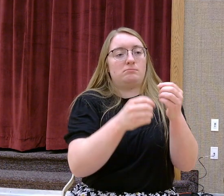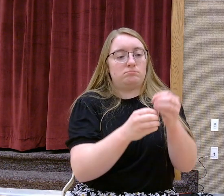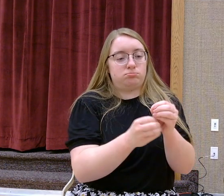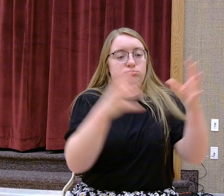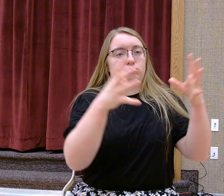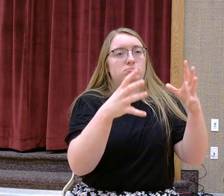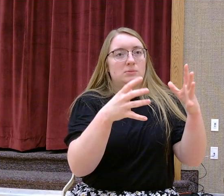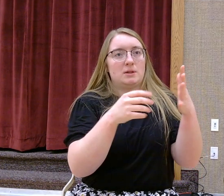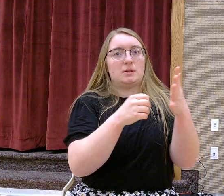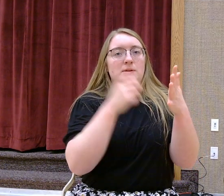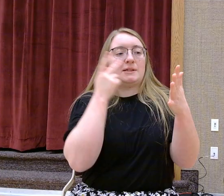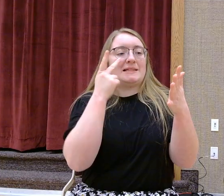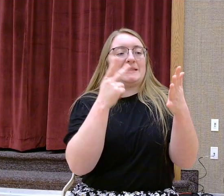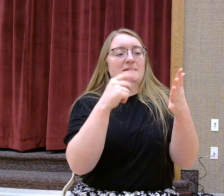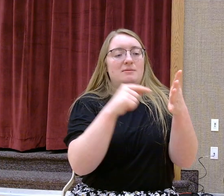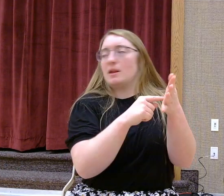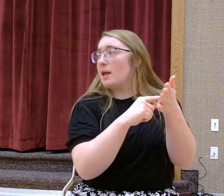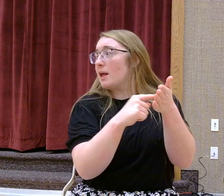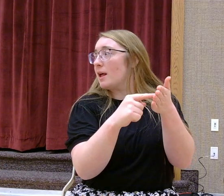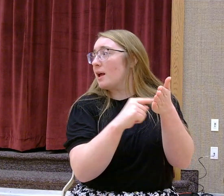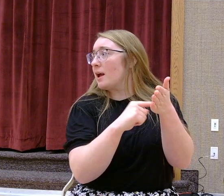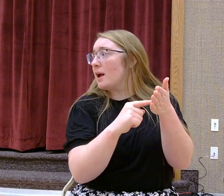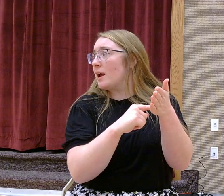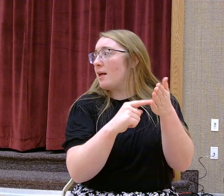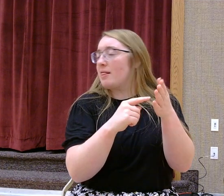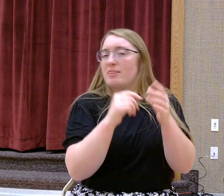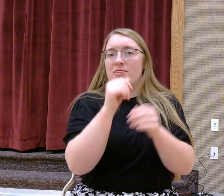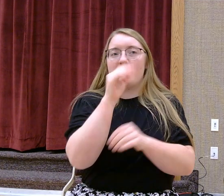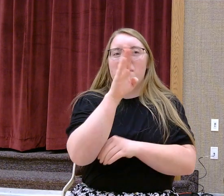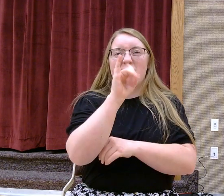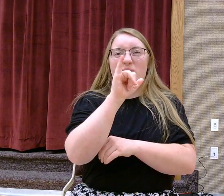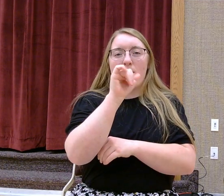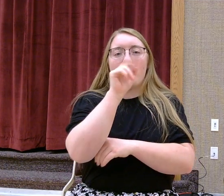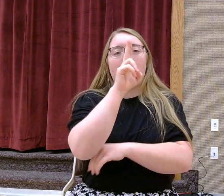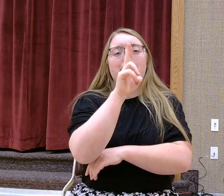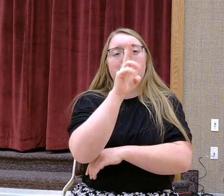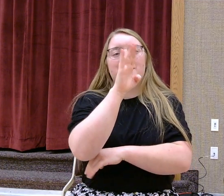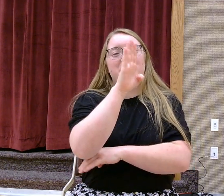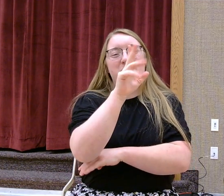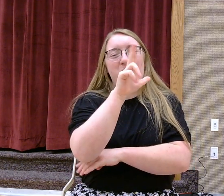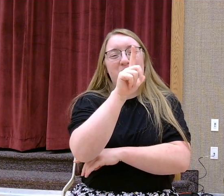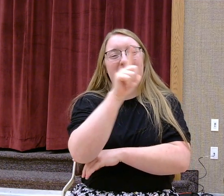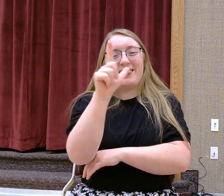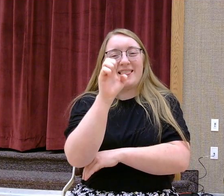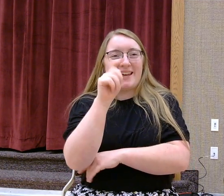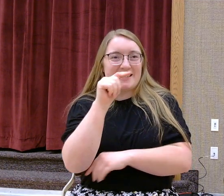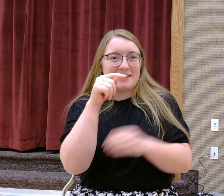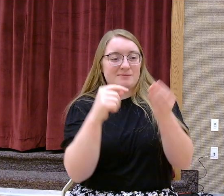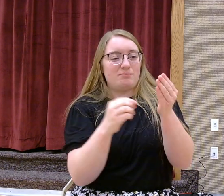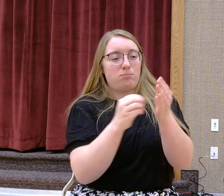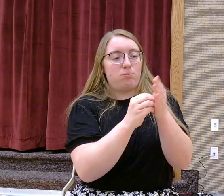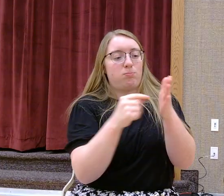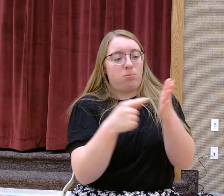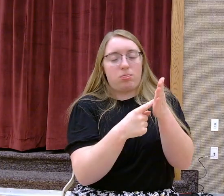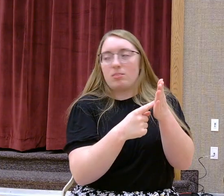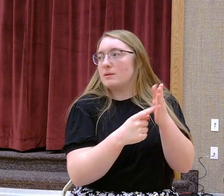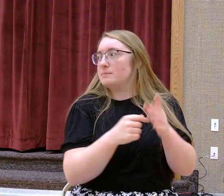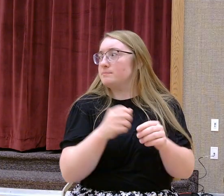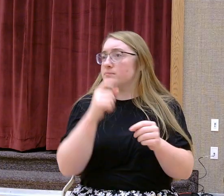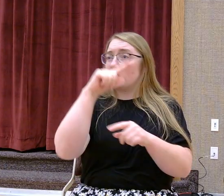You can see the bullet fragments there. Fired off in his hand. Okay. Questions about anything?